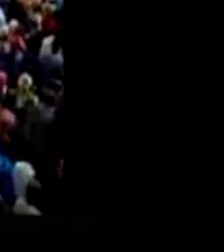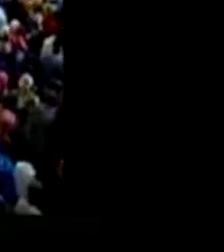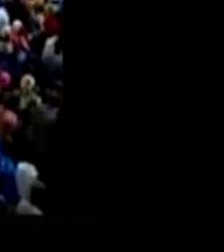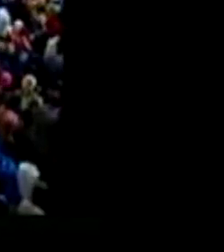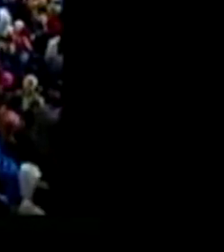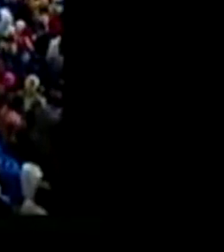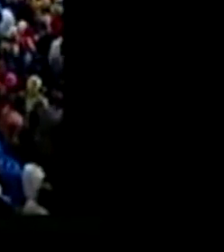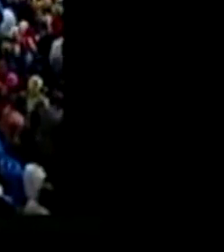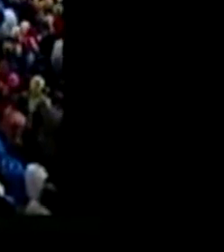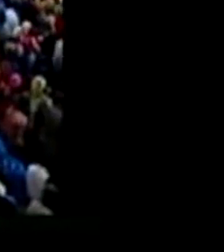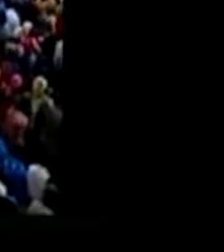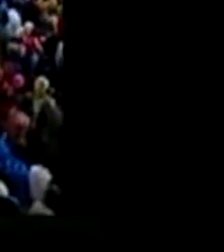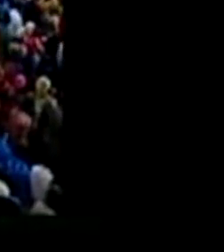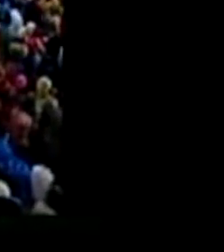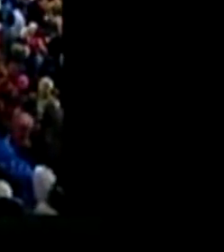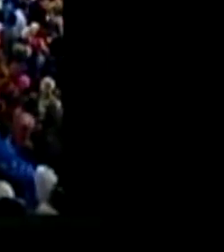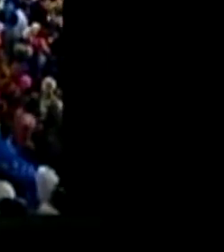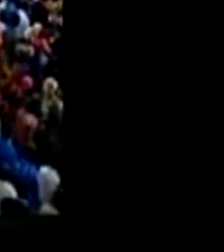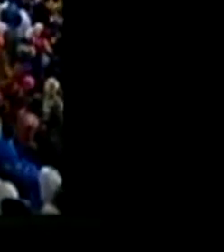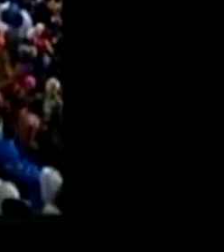Songs, number